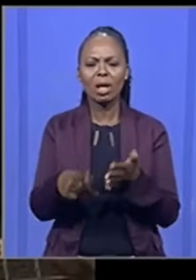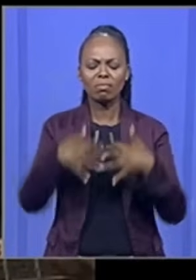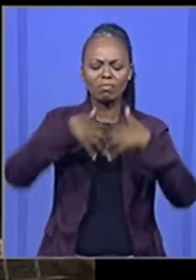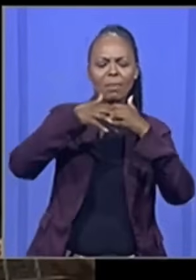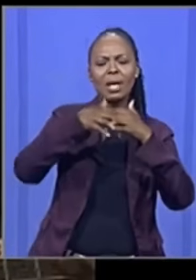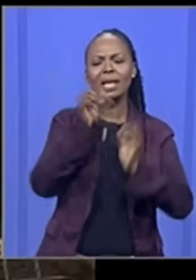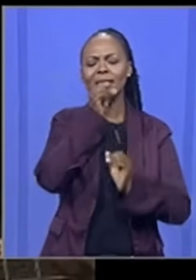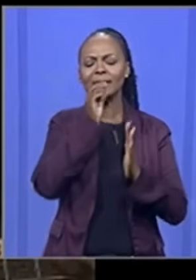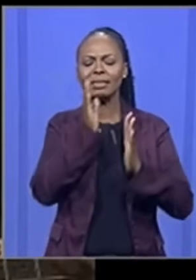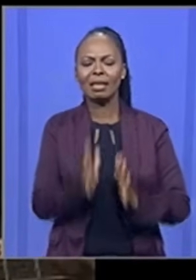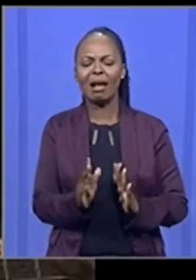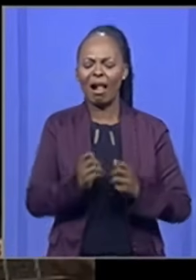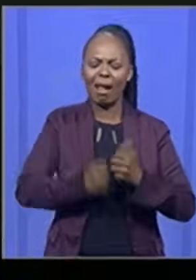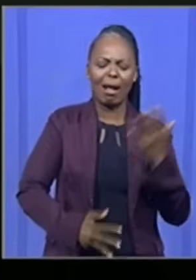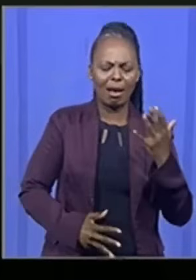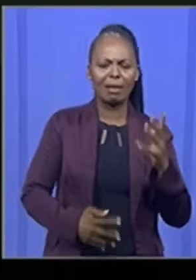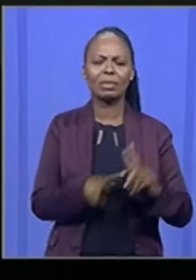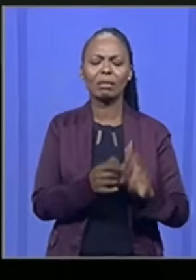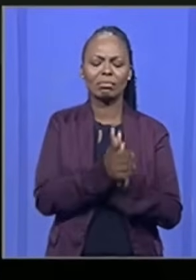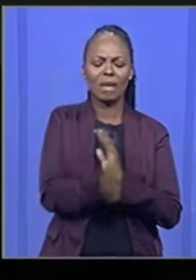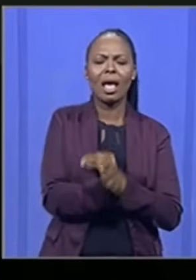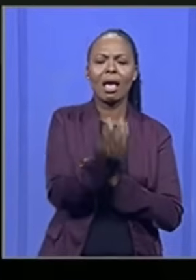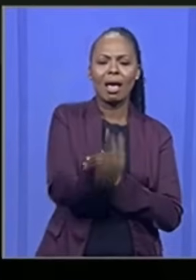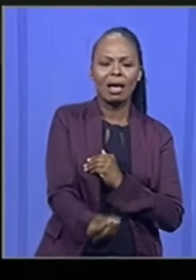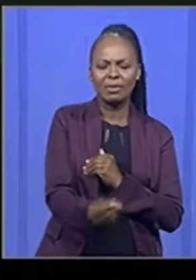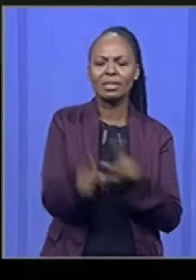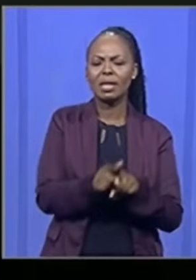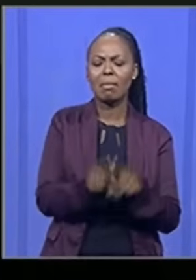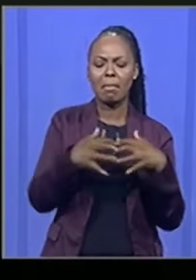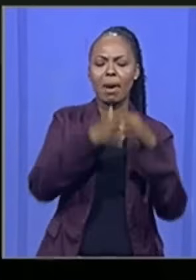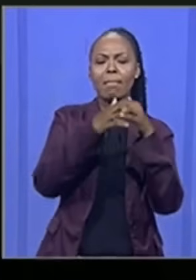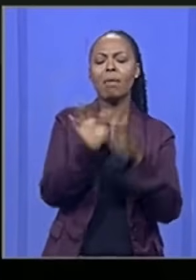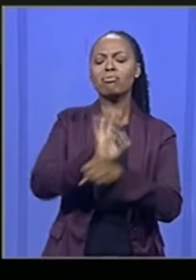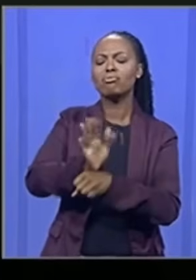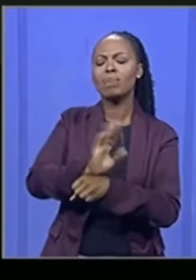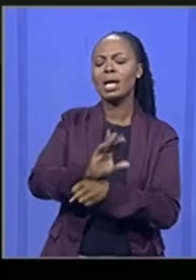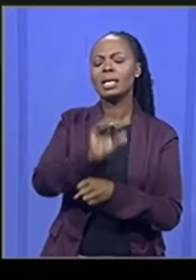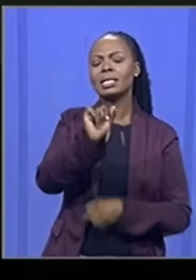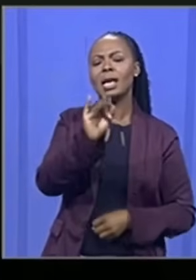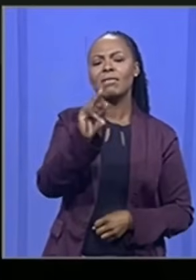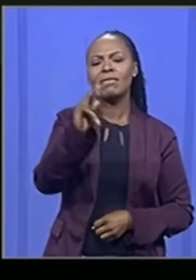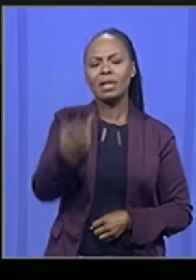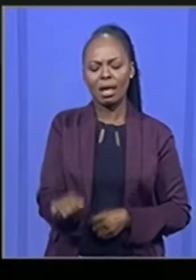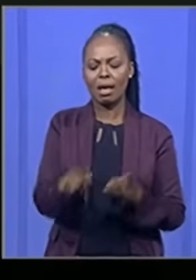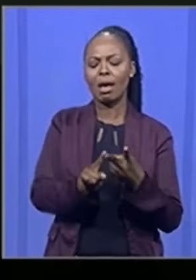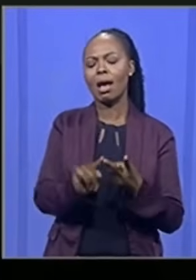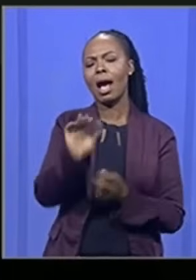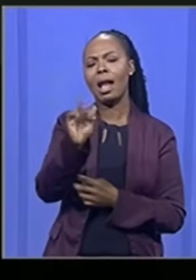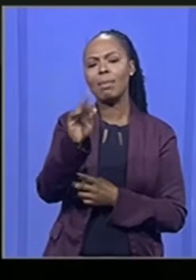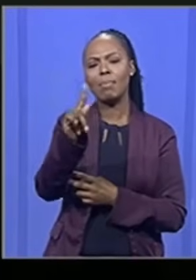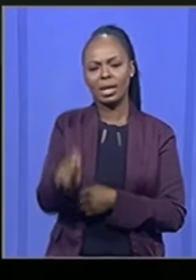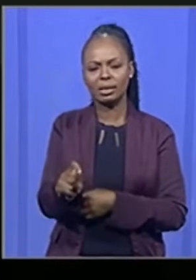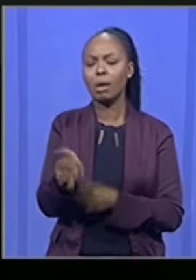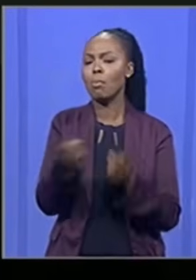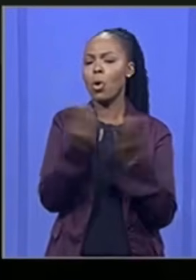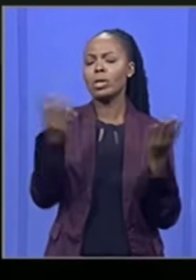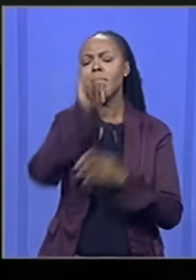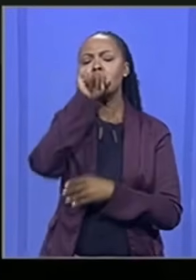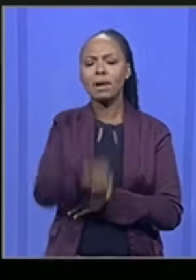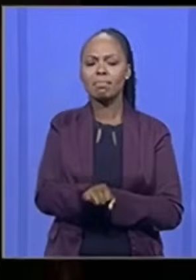singer, particularly in acclaimed works like Sarafina and Woza Albert, have left an enduring legacy.